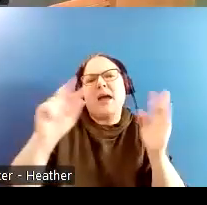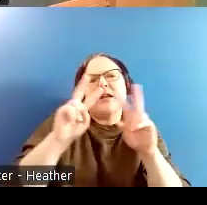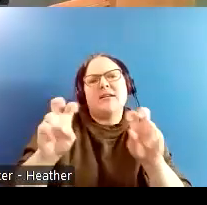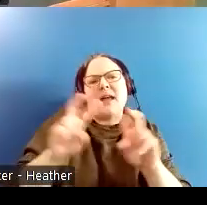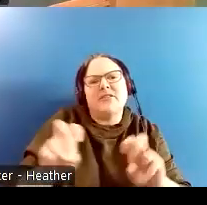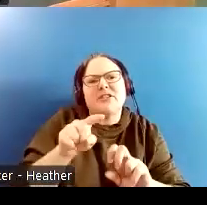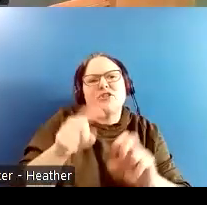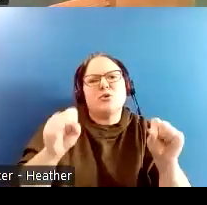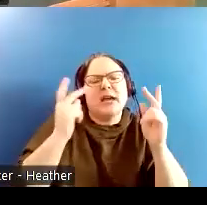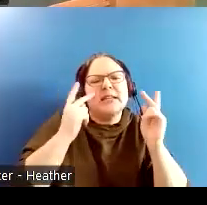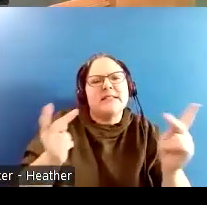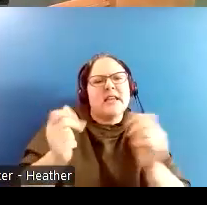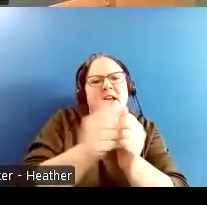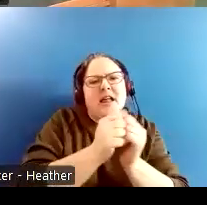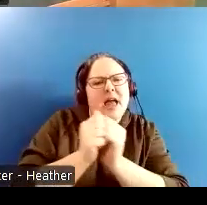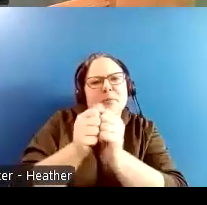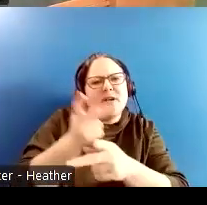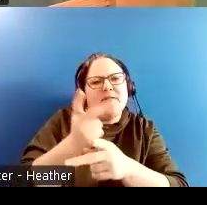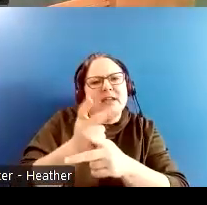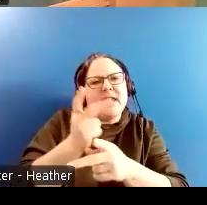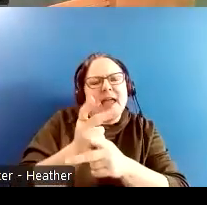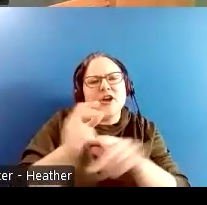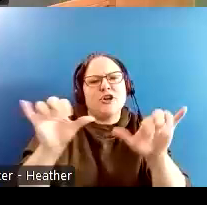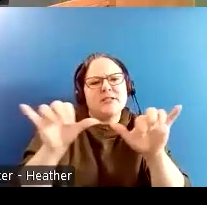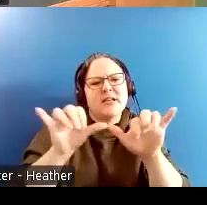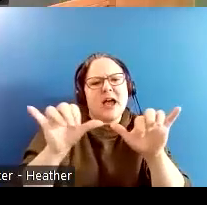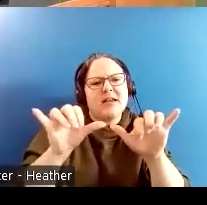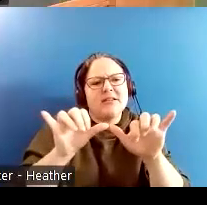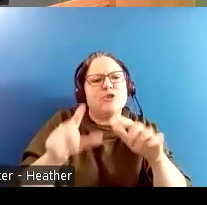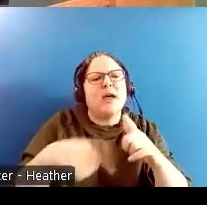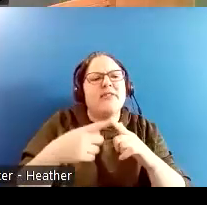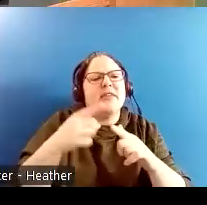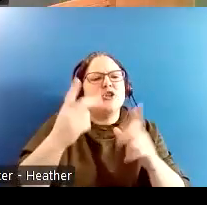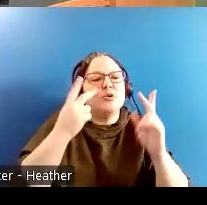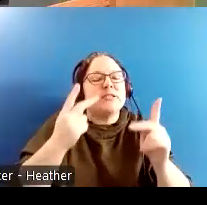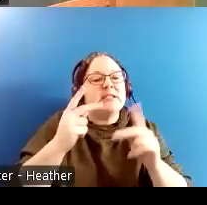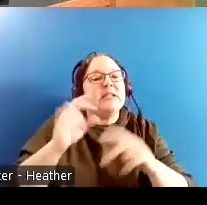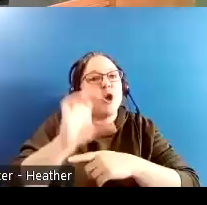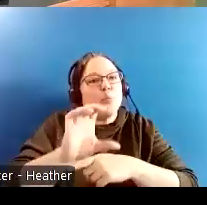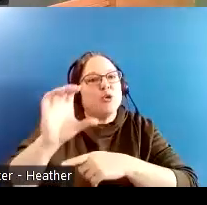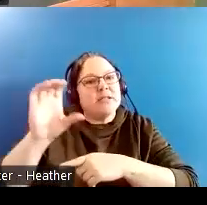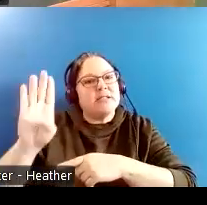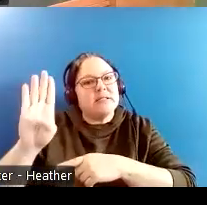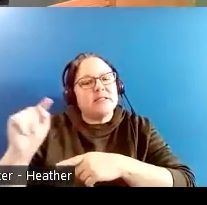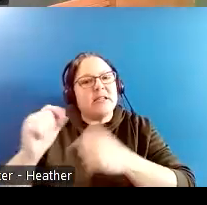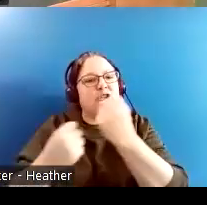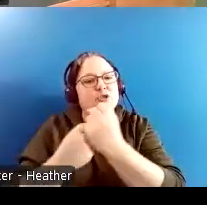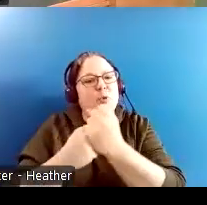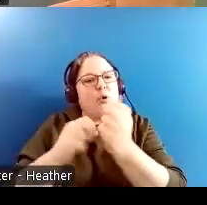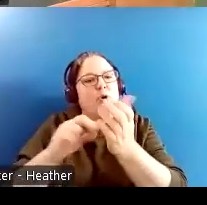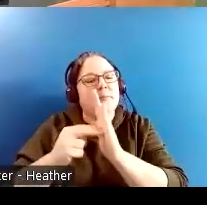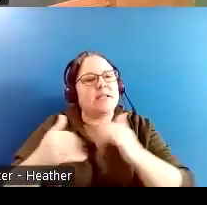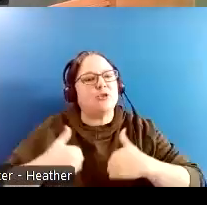size, and then CBT effect sizes, and then computerized CBT. Supported means having a care